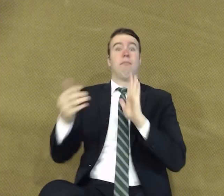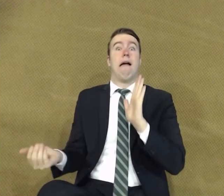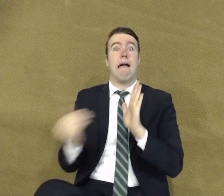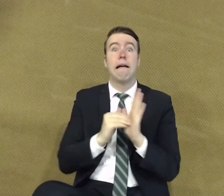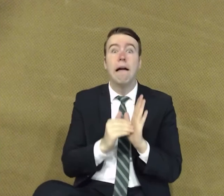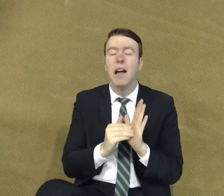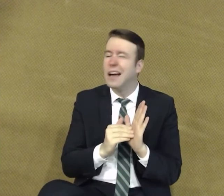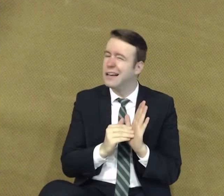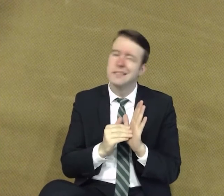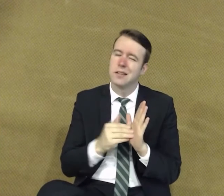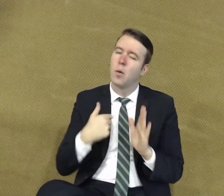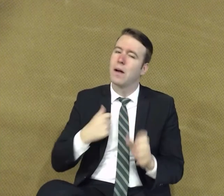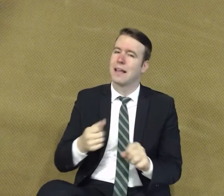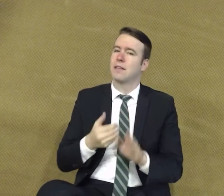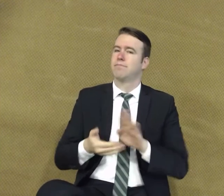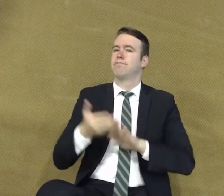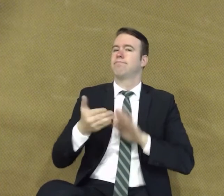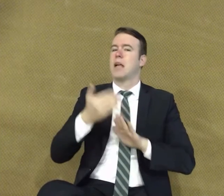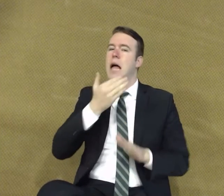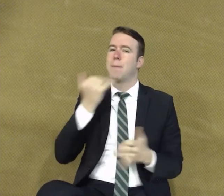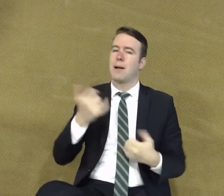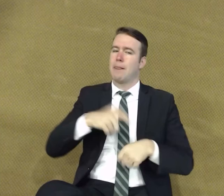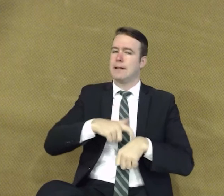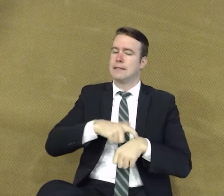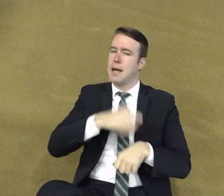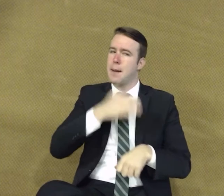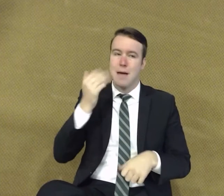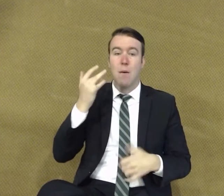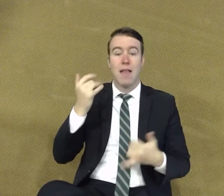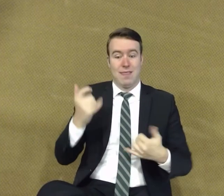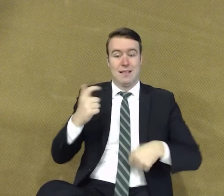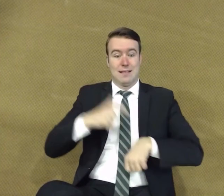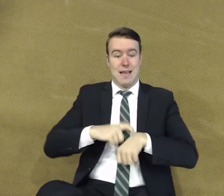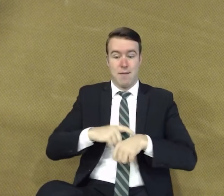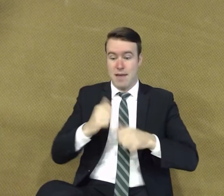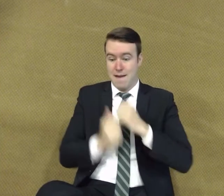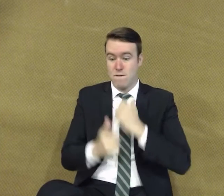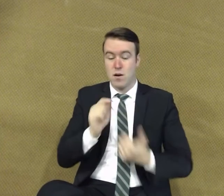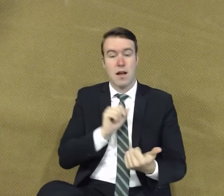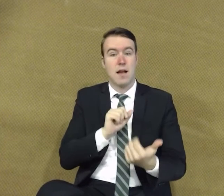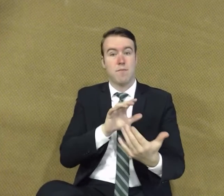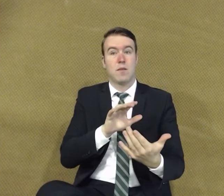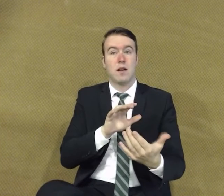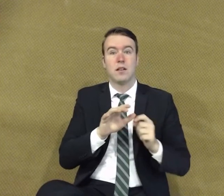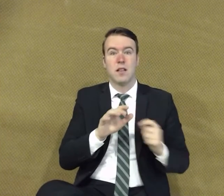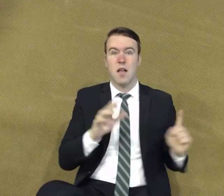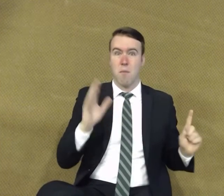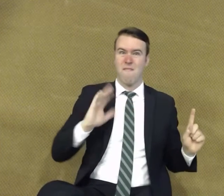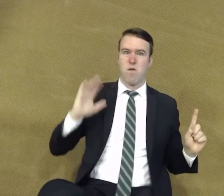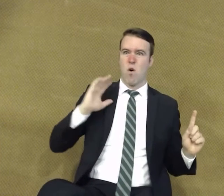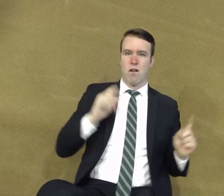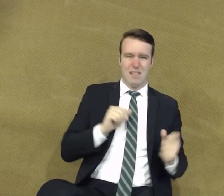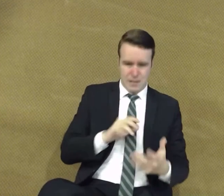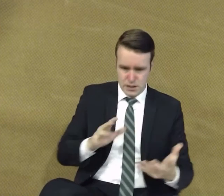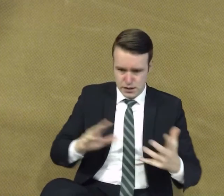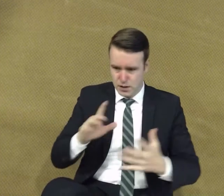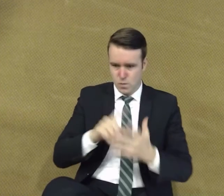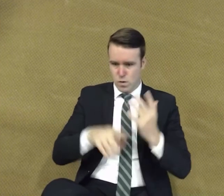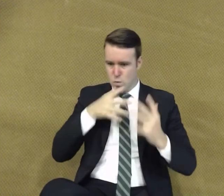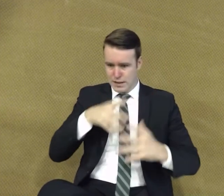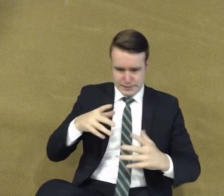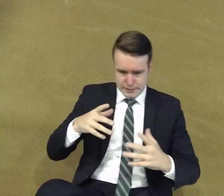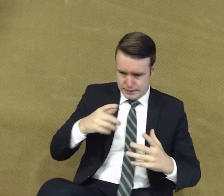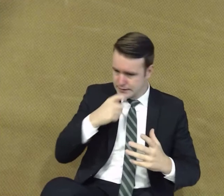able to operate better than we have in this one, because in this one, everybody approached it with an ignorance of what it was going to take.